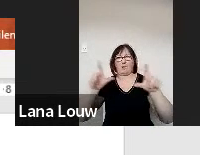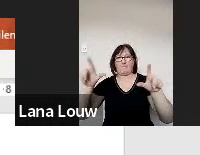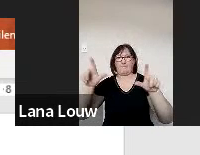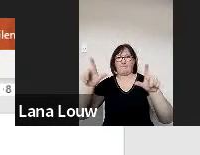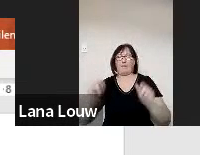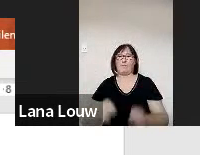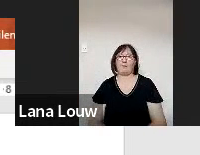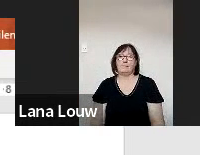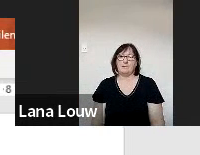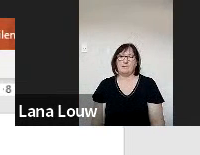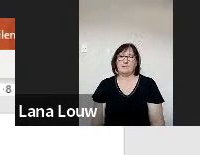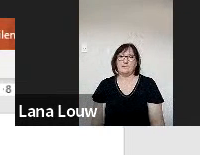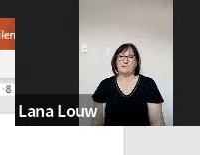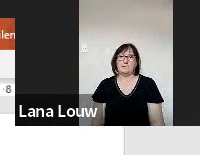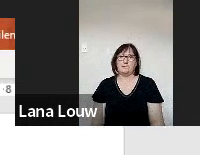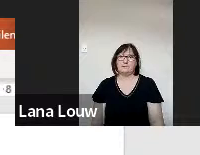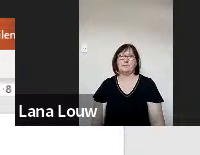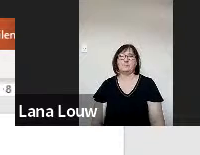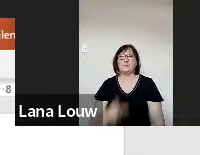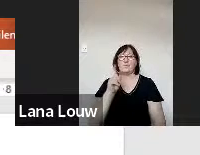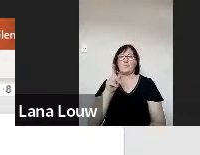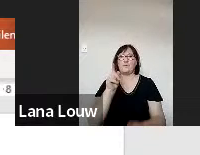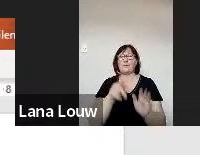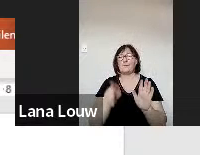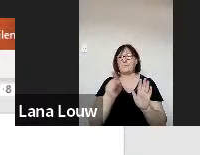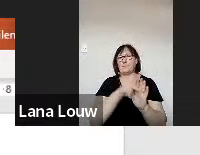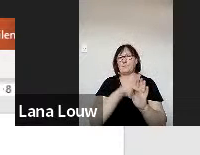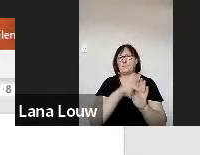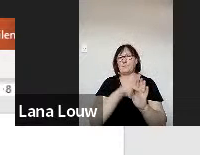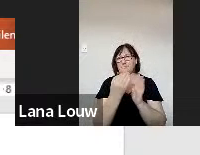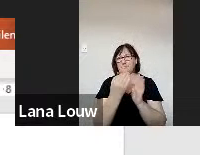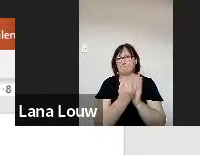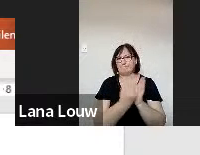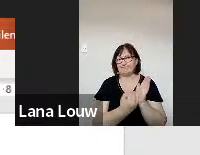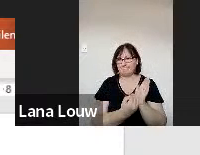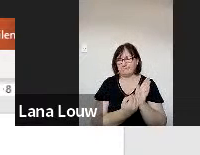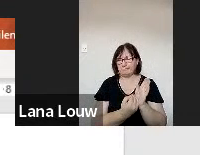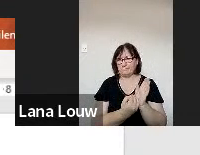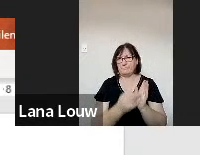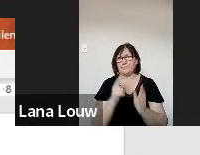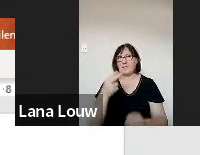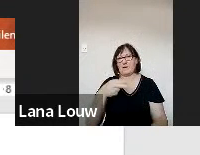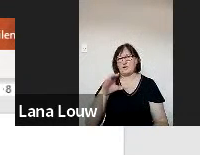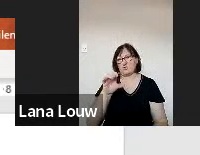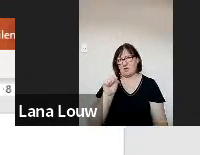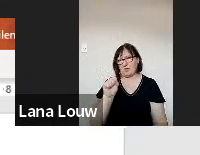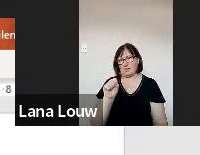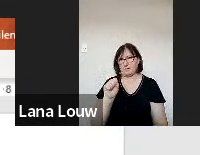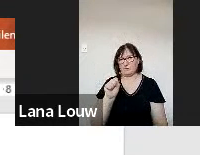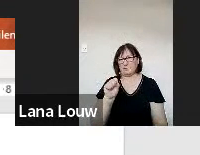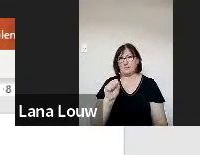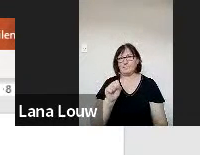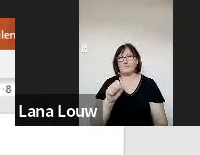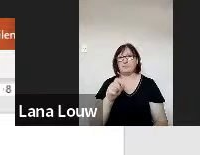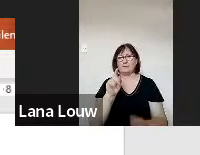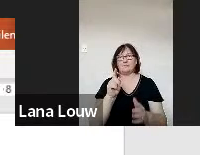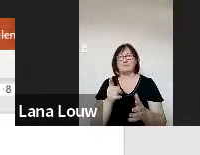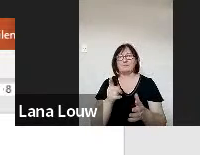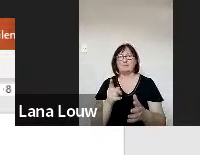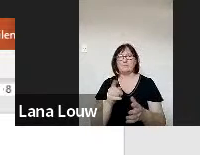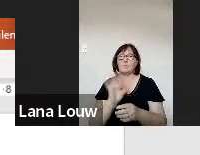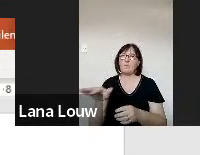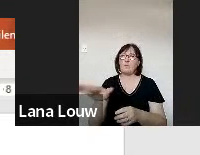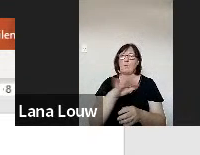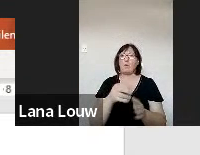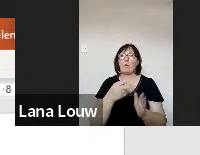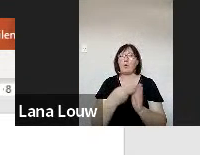One of the principles of the HS, ladies and gentlemen, is the general rules of